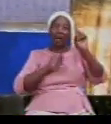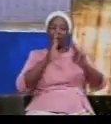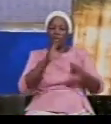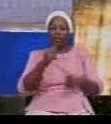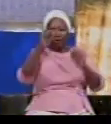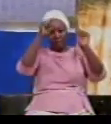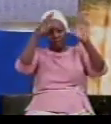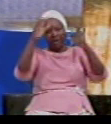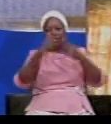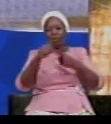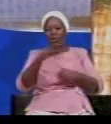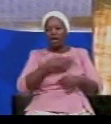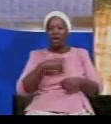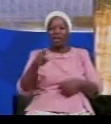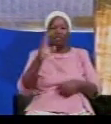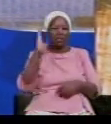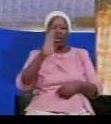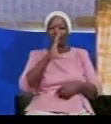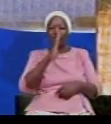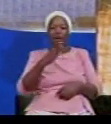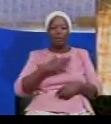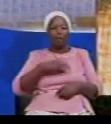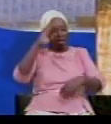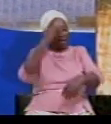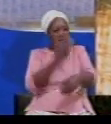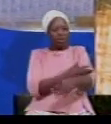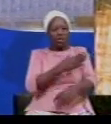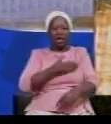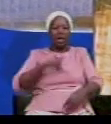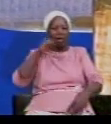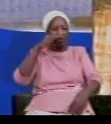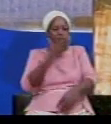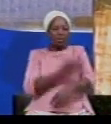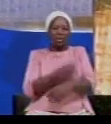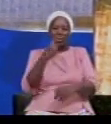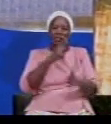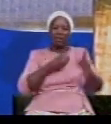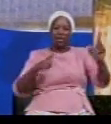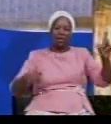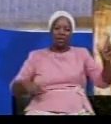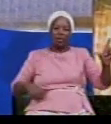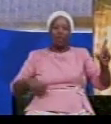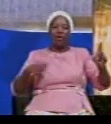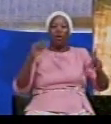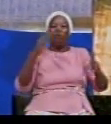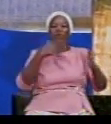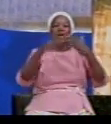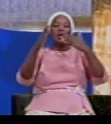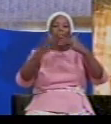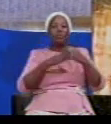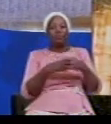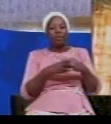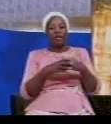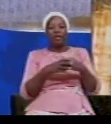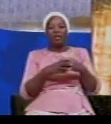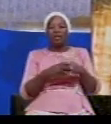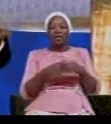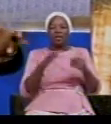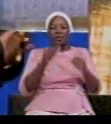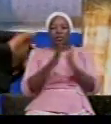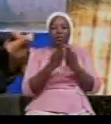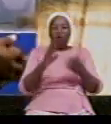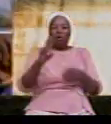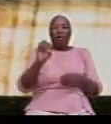unto you, and ye shall be my sons and daughter, says the Lord Almighty. Revelation